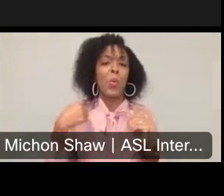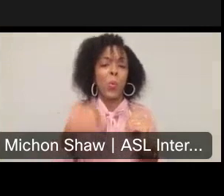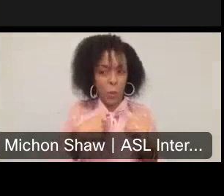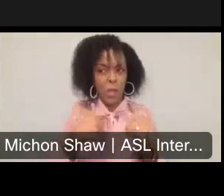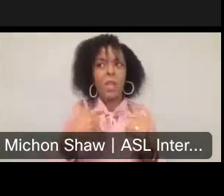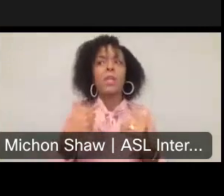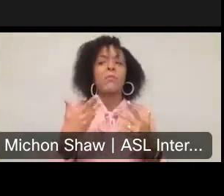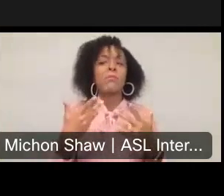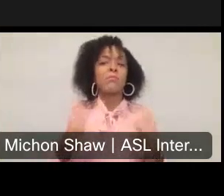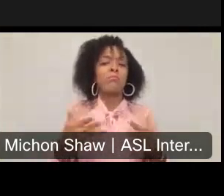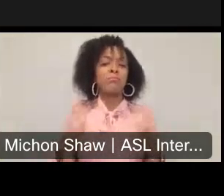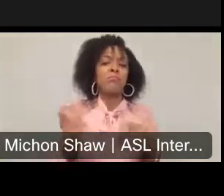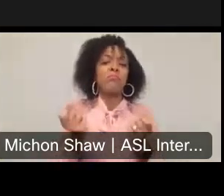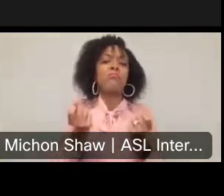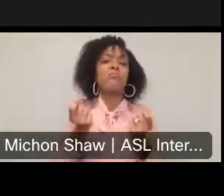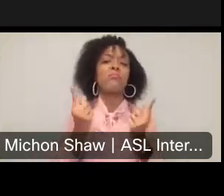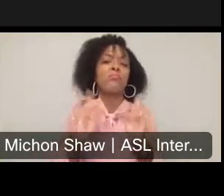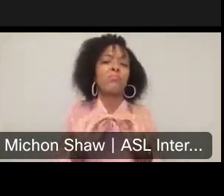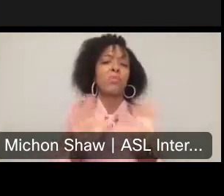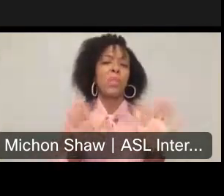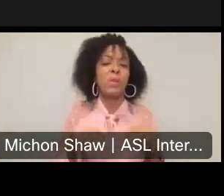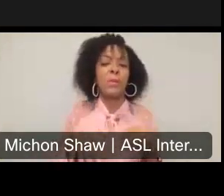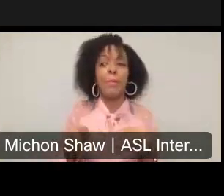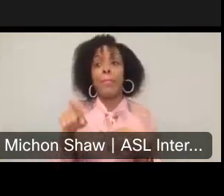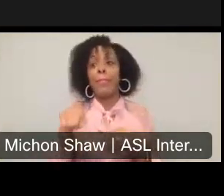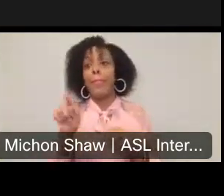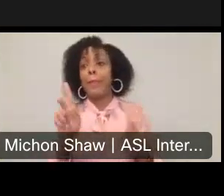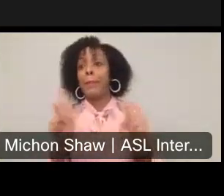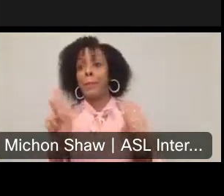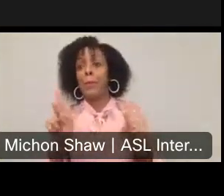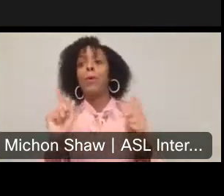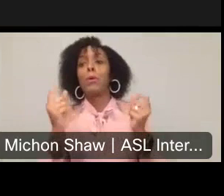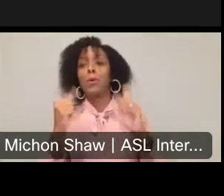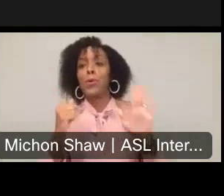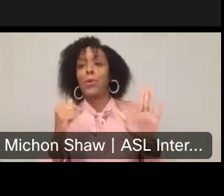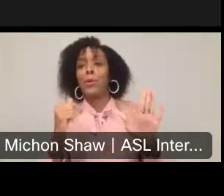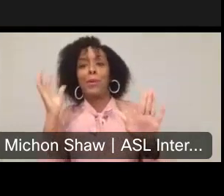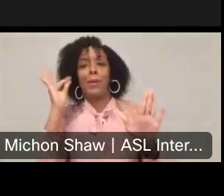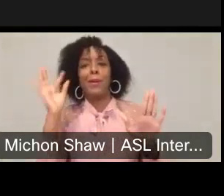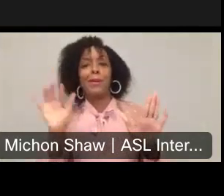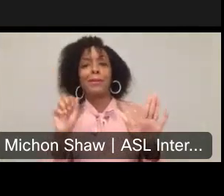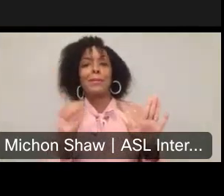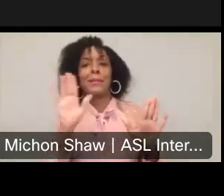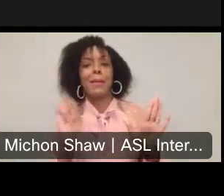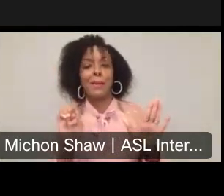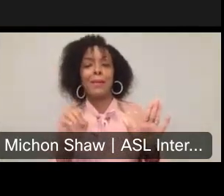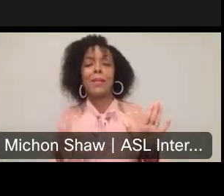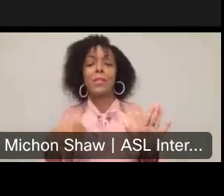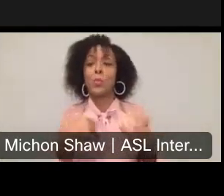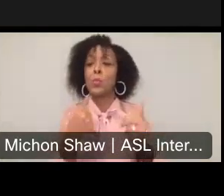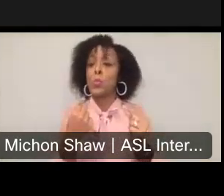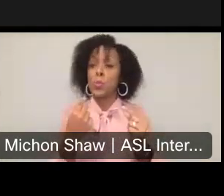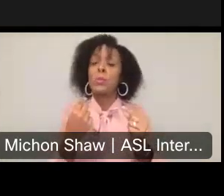had a better understanding of her hair type. And so we still did the updo and the bun, but it was